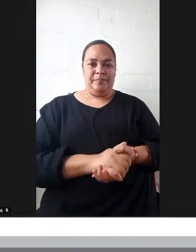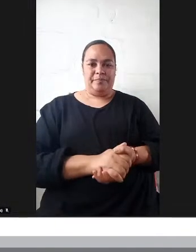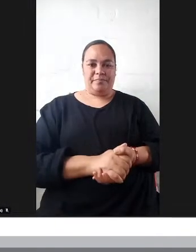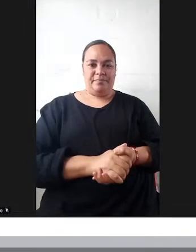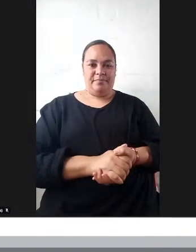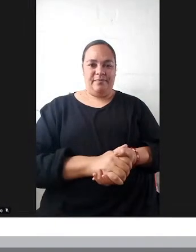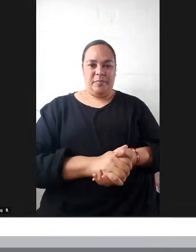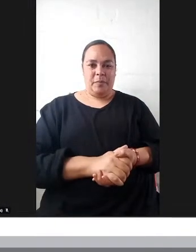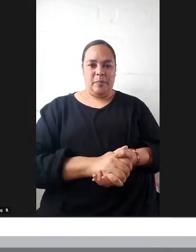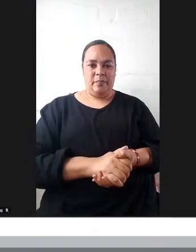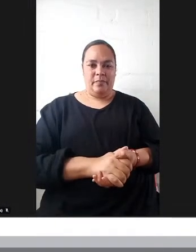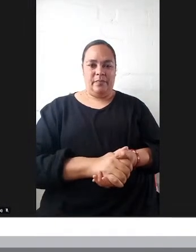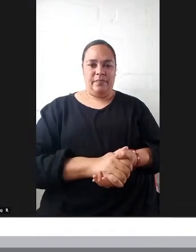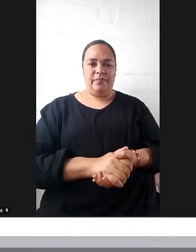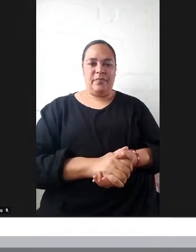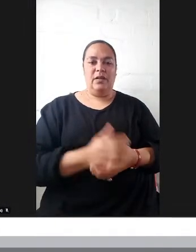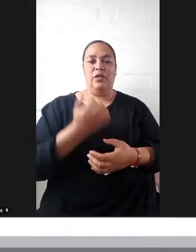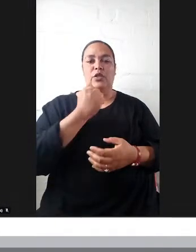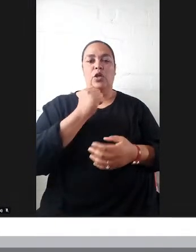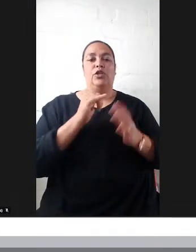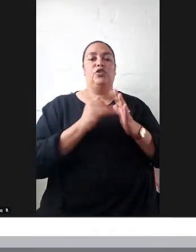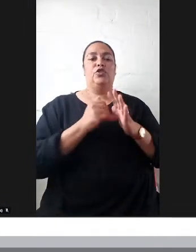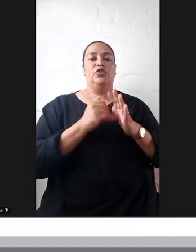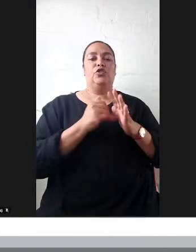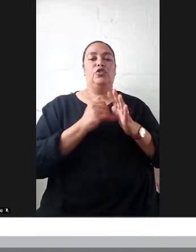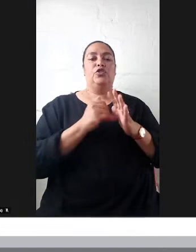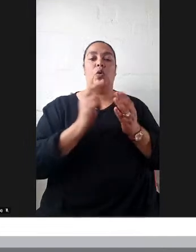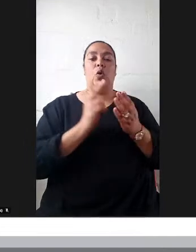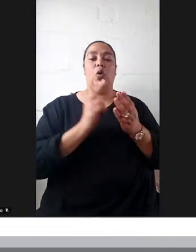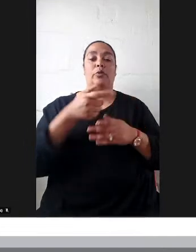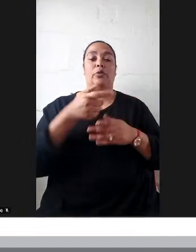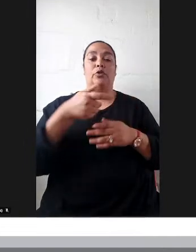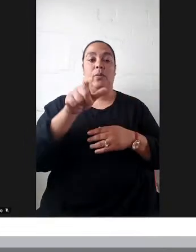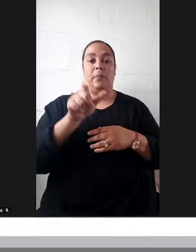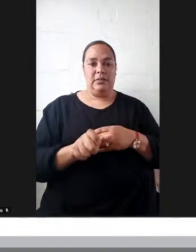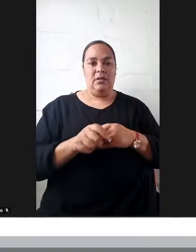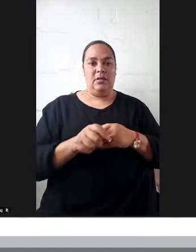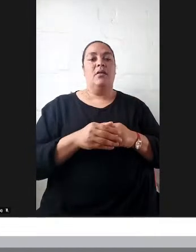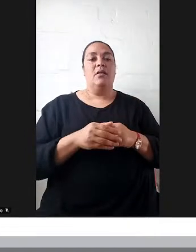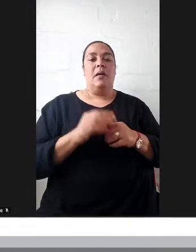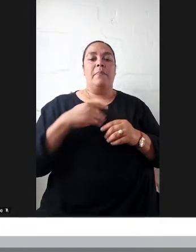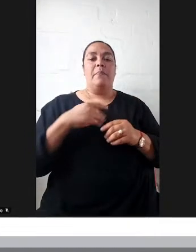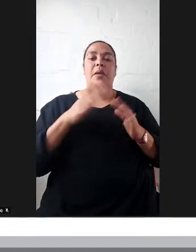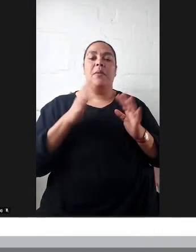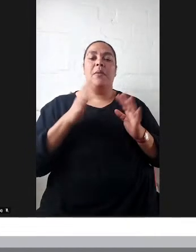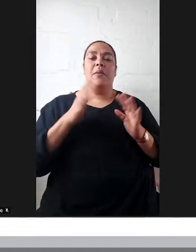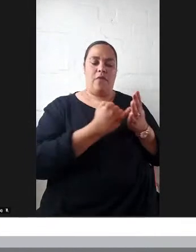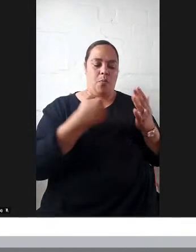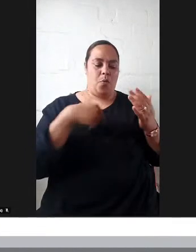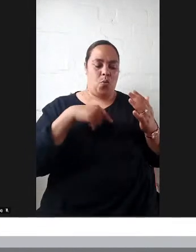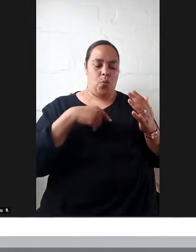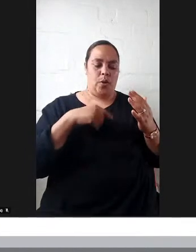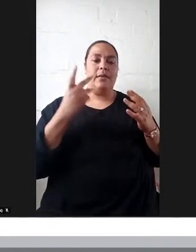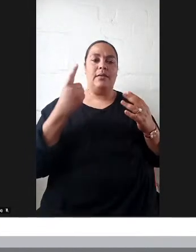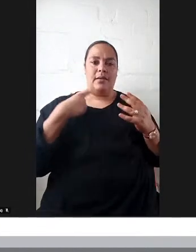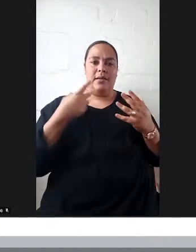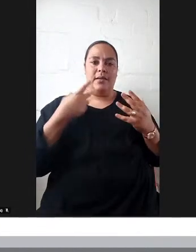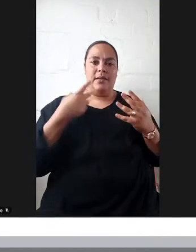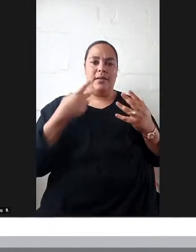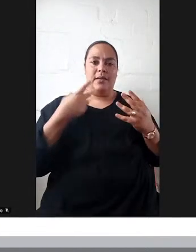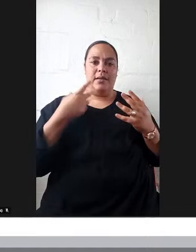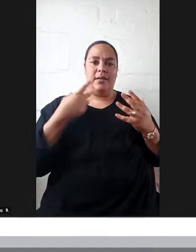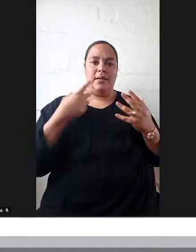And sorry, just to conclude, Honourable Chairperson, I've just confirmed we did actually submit the tables of the